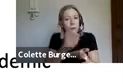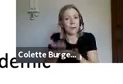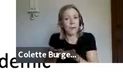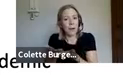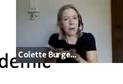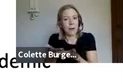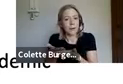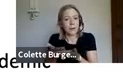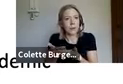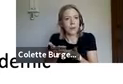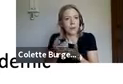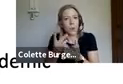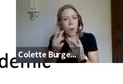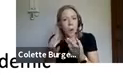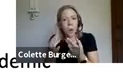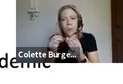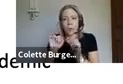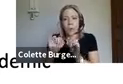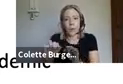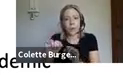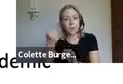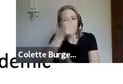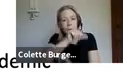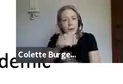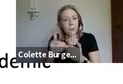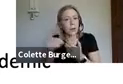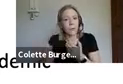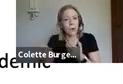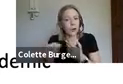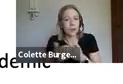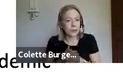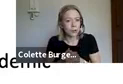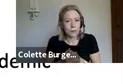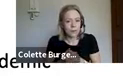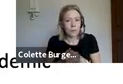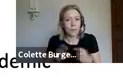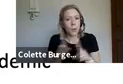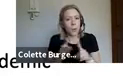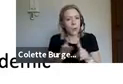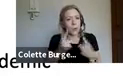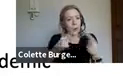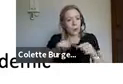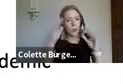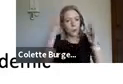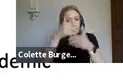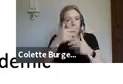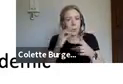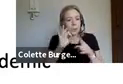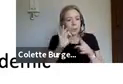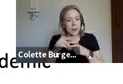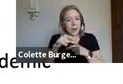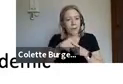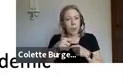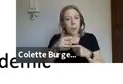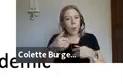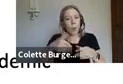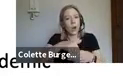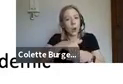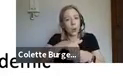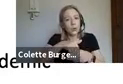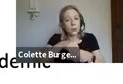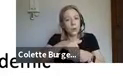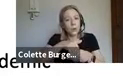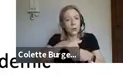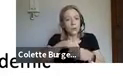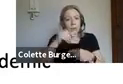for academic advantage. And even of more concern to us, particularly in the context of inclusion, is that these types